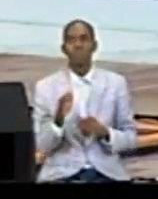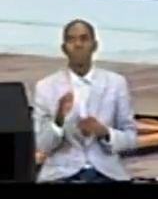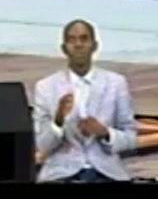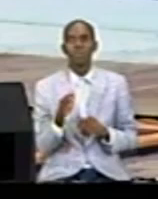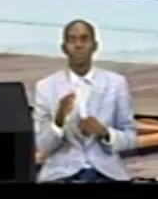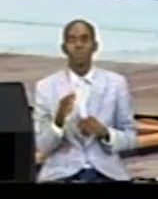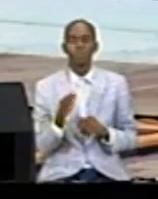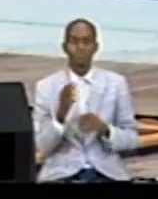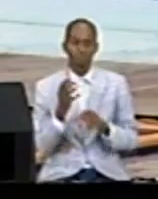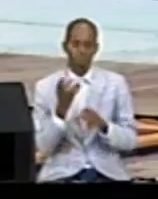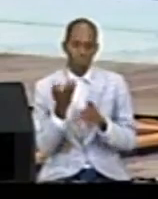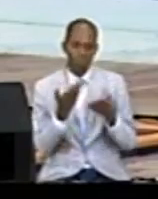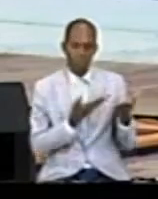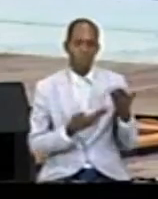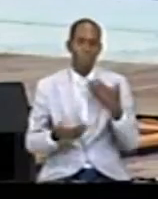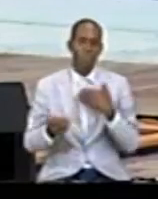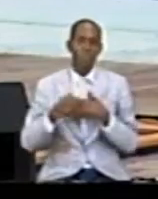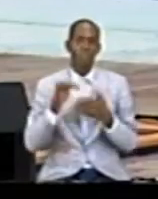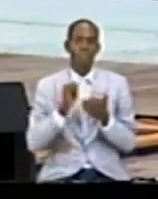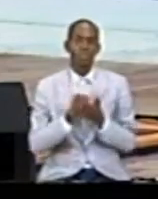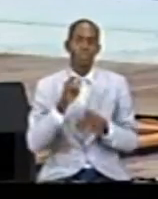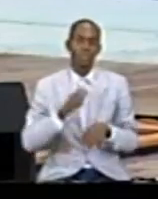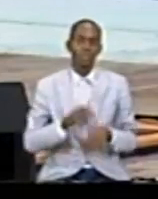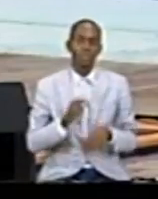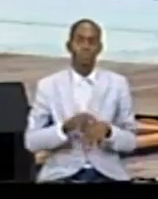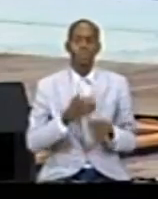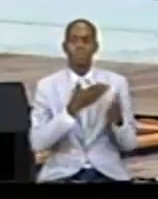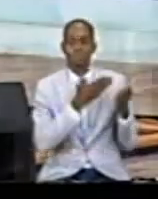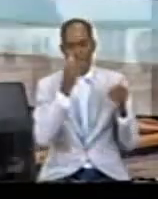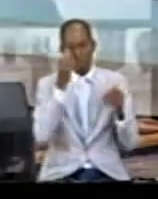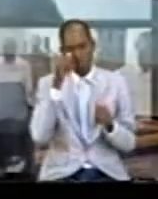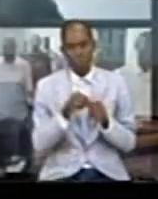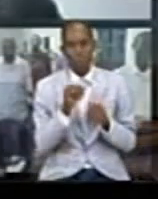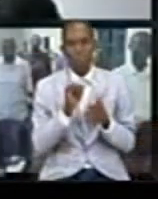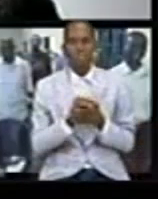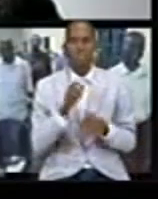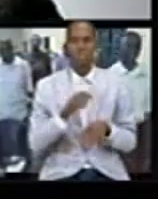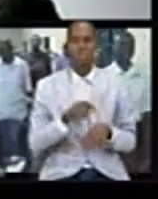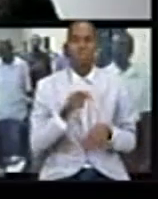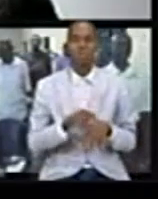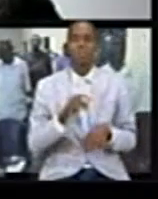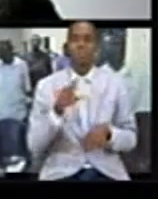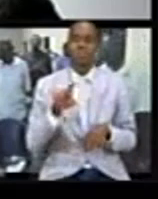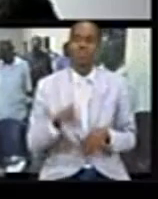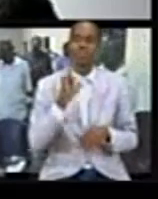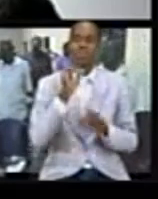Recall that day, recollect that day, rediscover that day.